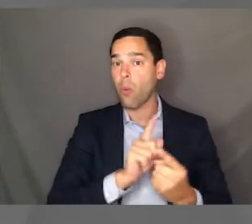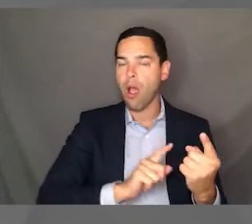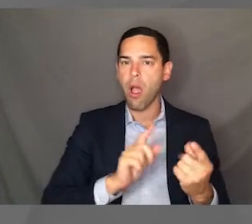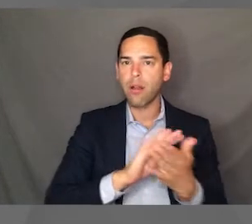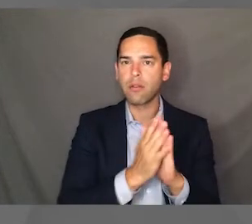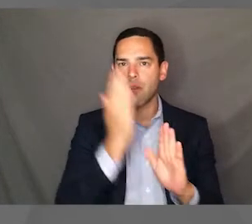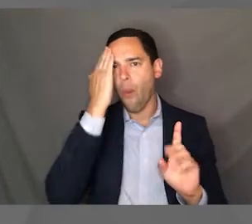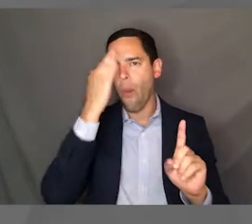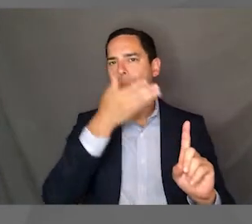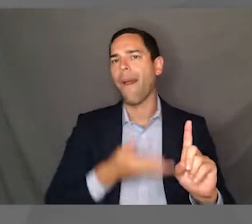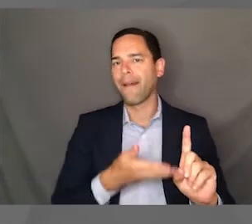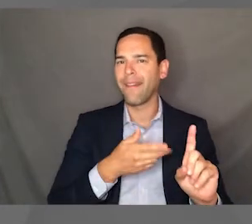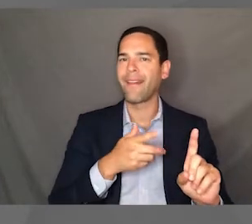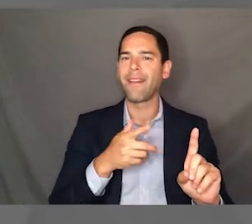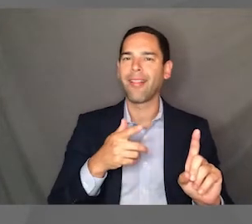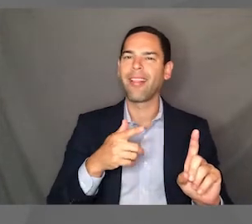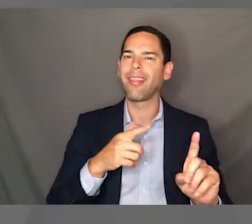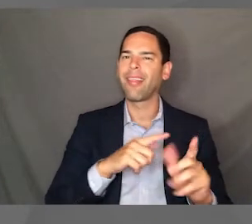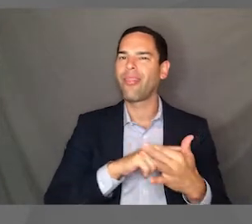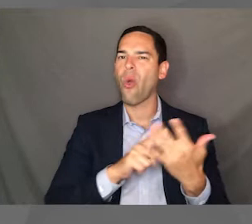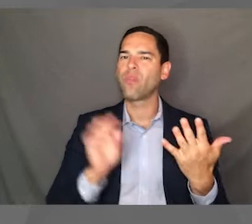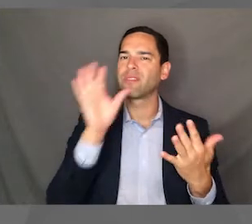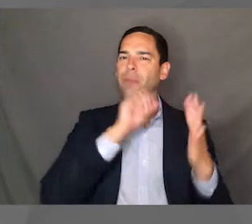those are assumptions generally